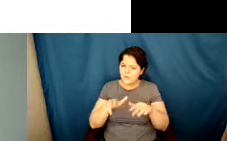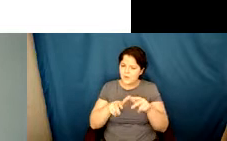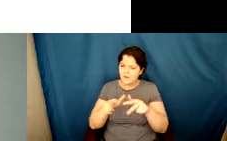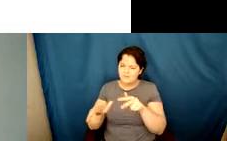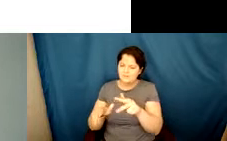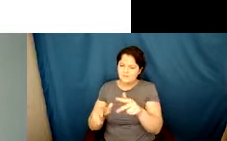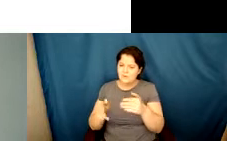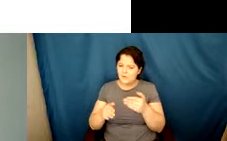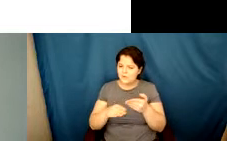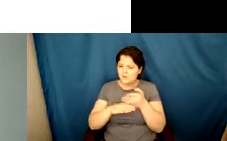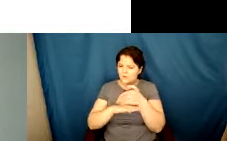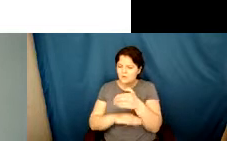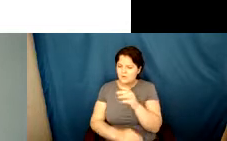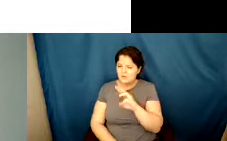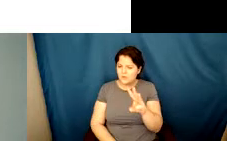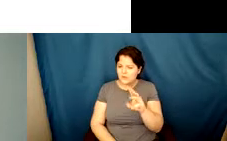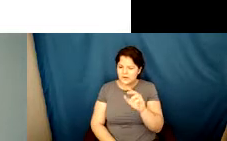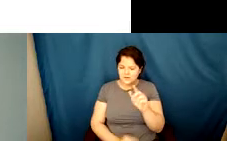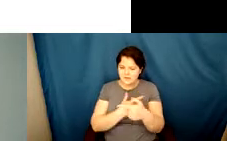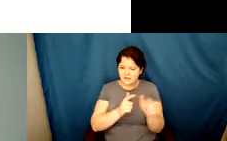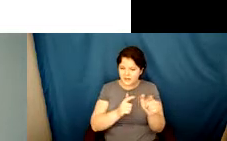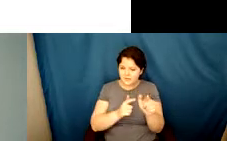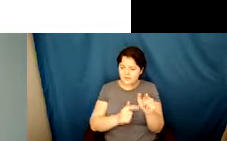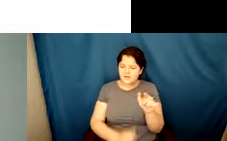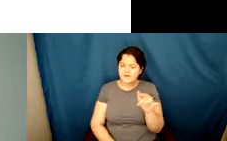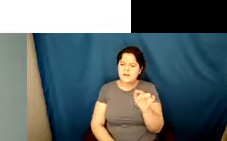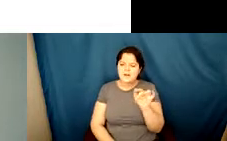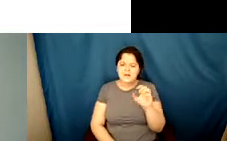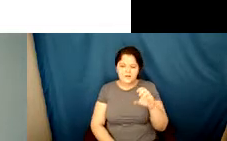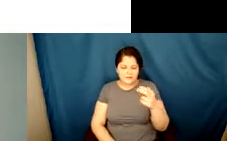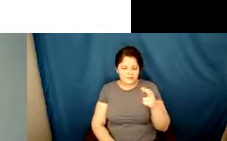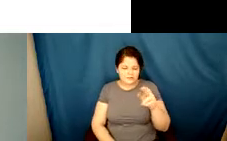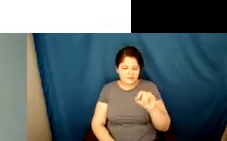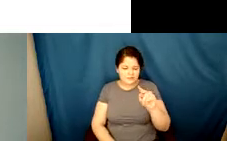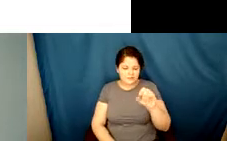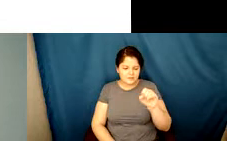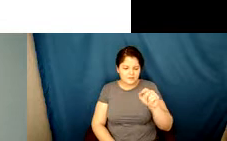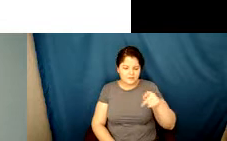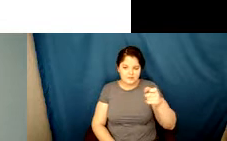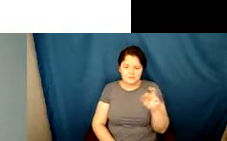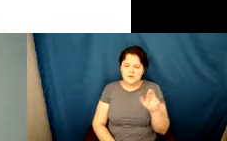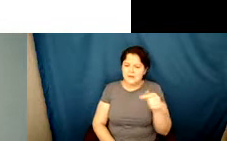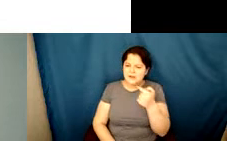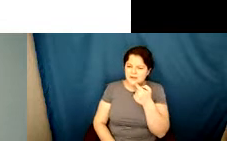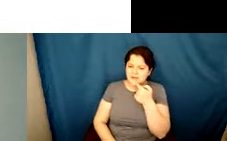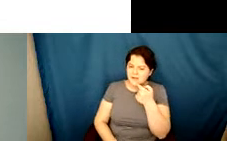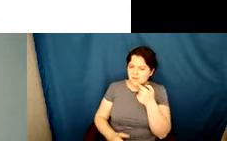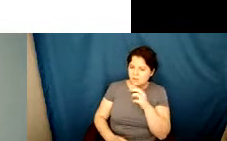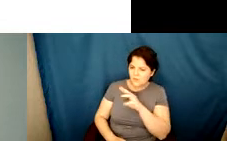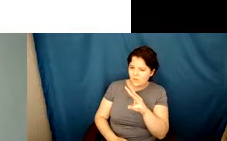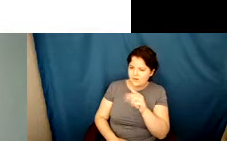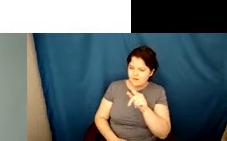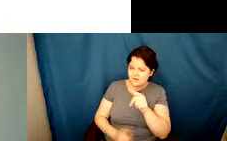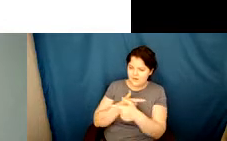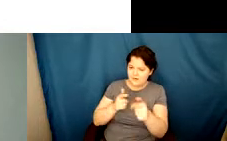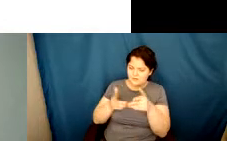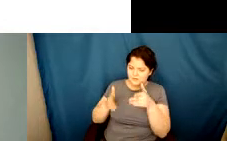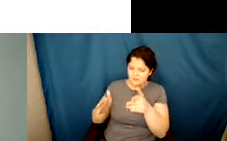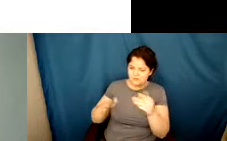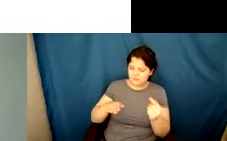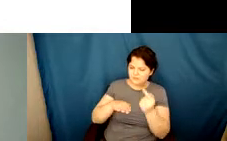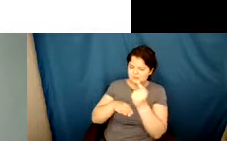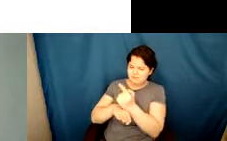carried forward? And Connor says, crossing West Liberty is a major issue for me. I've seen cars coming from McFarland not yield